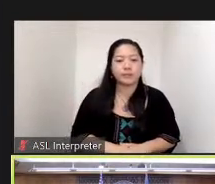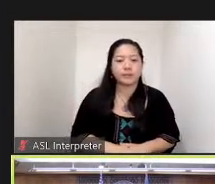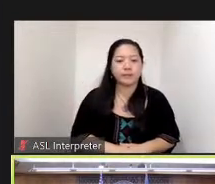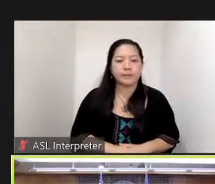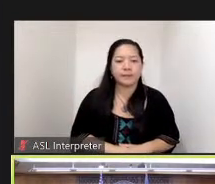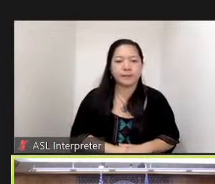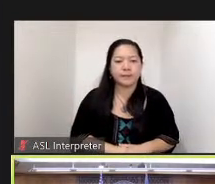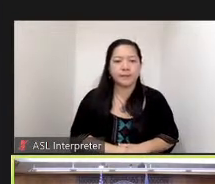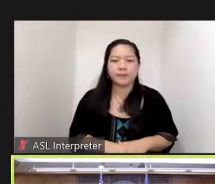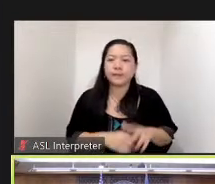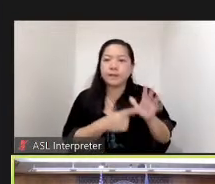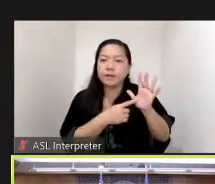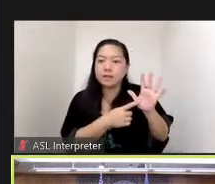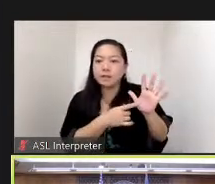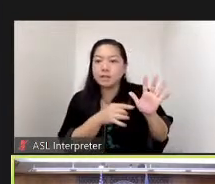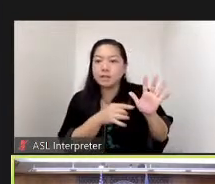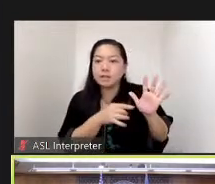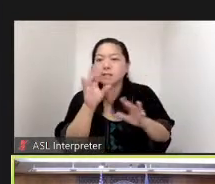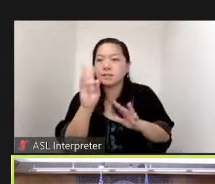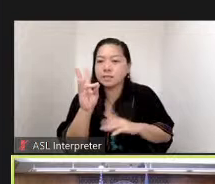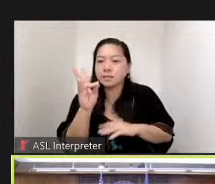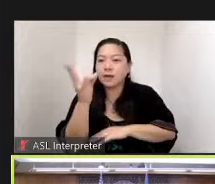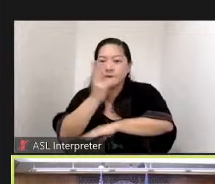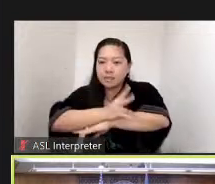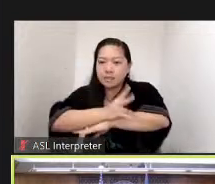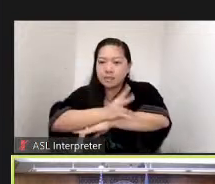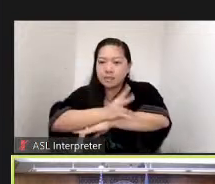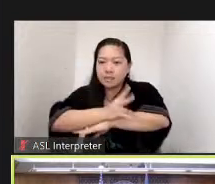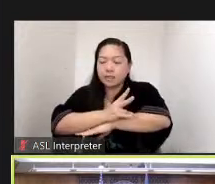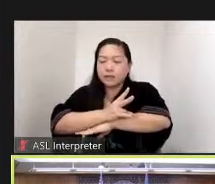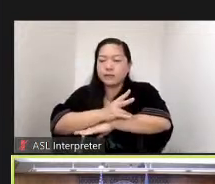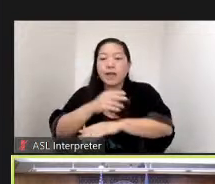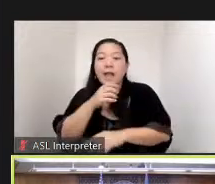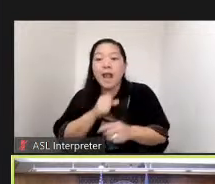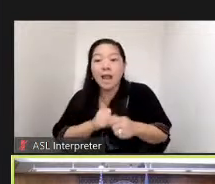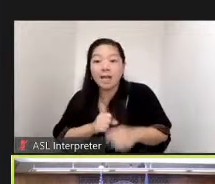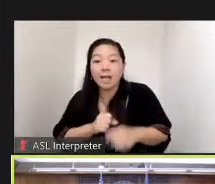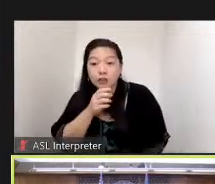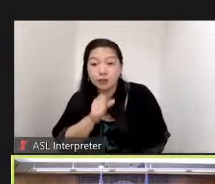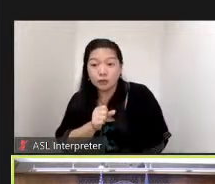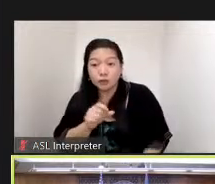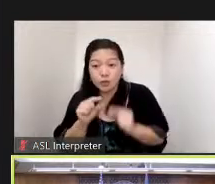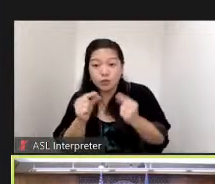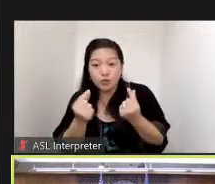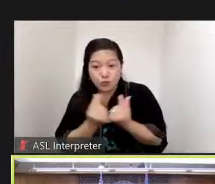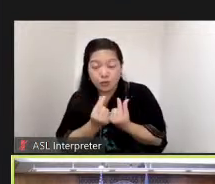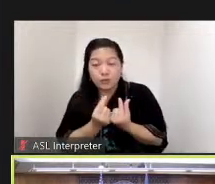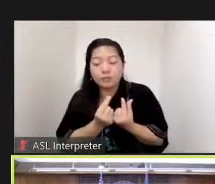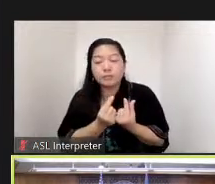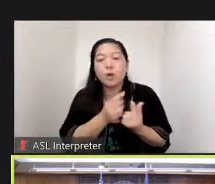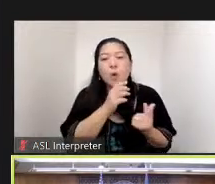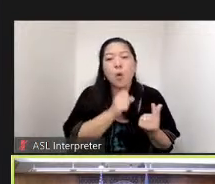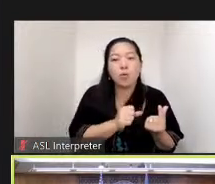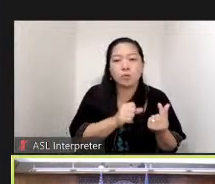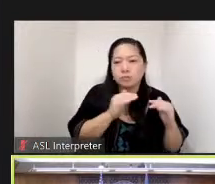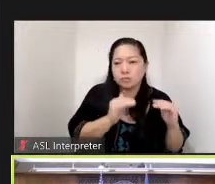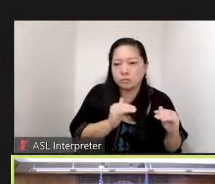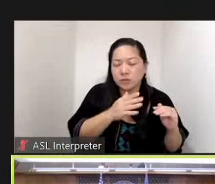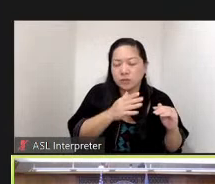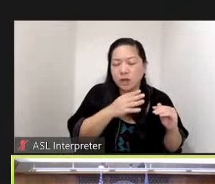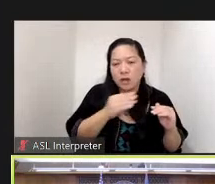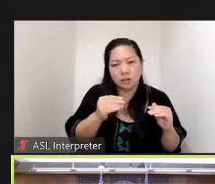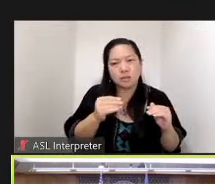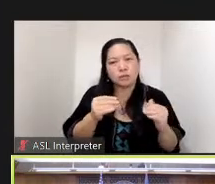This is the 7-day rolling average of cases by age group, and I'll talk a little bit more about that later, but you can see